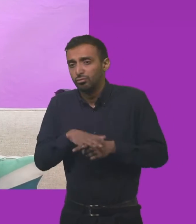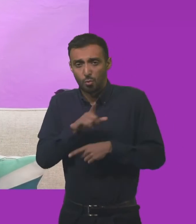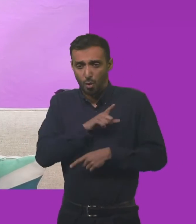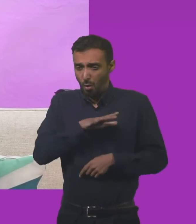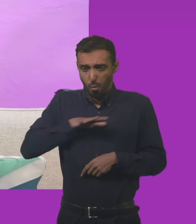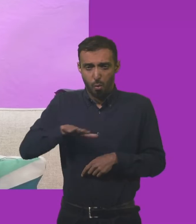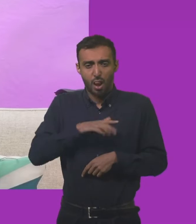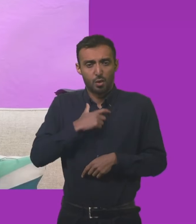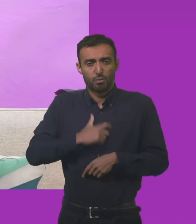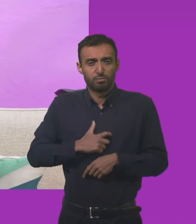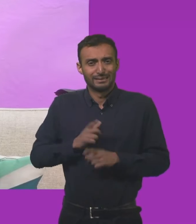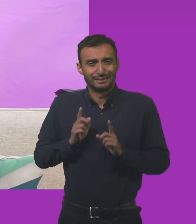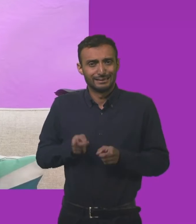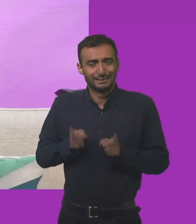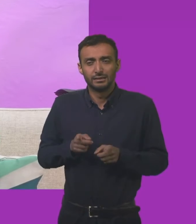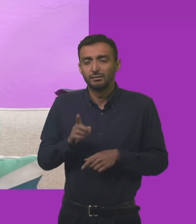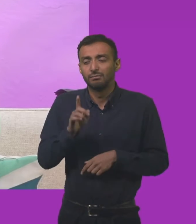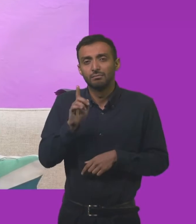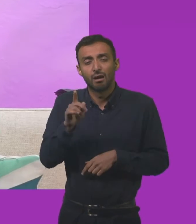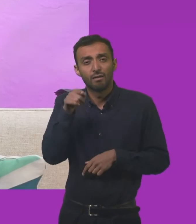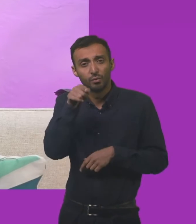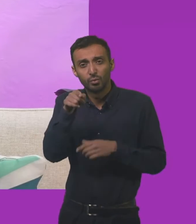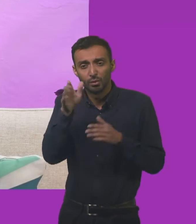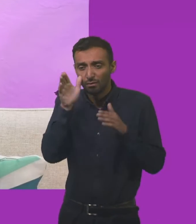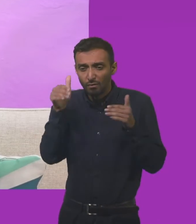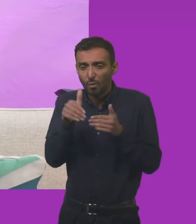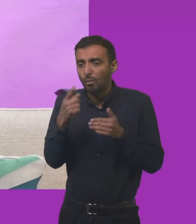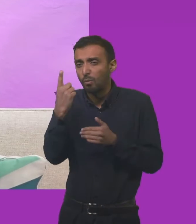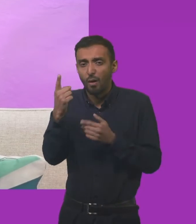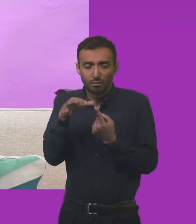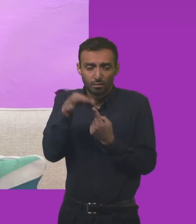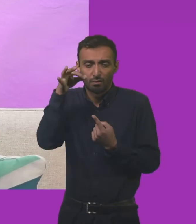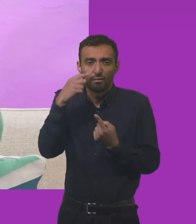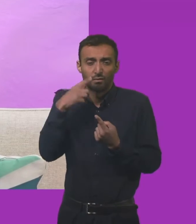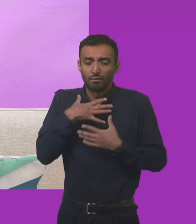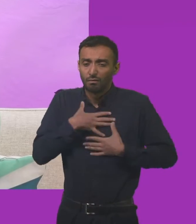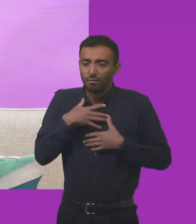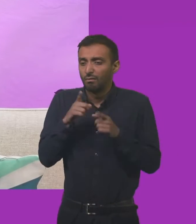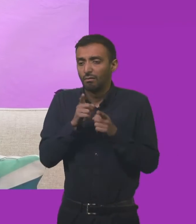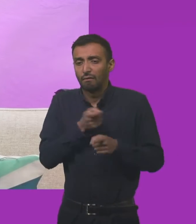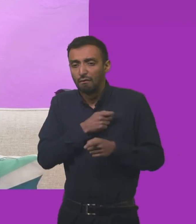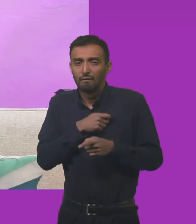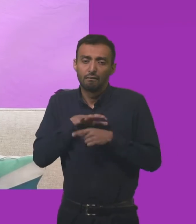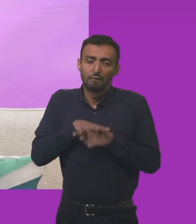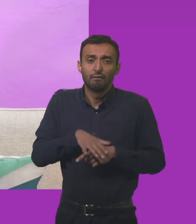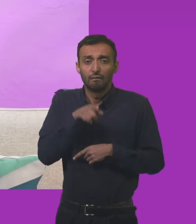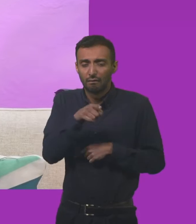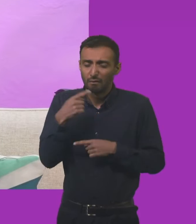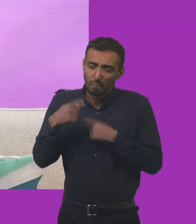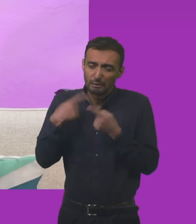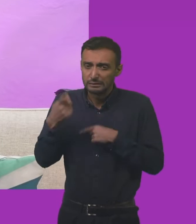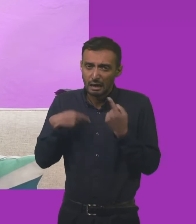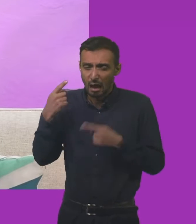on one particular either emotion like depression or anxiety, and you're just focusing on that all the